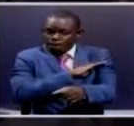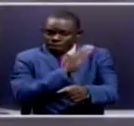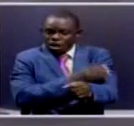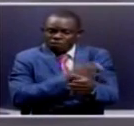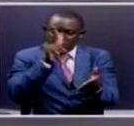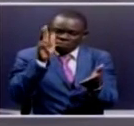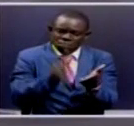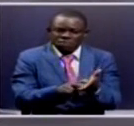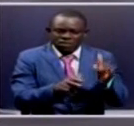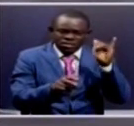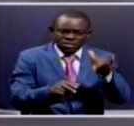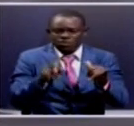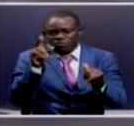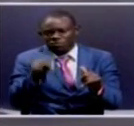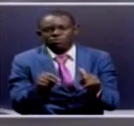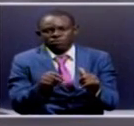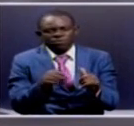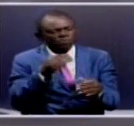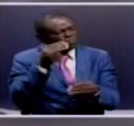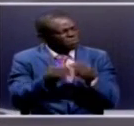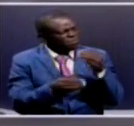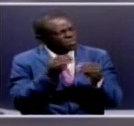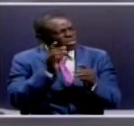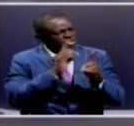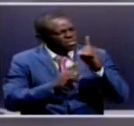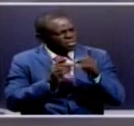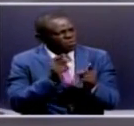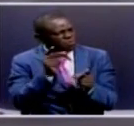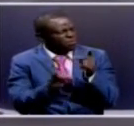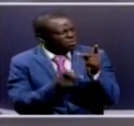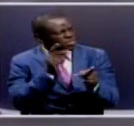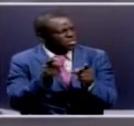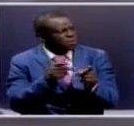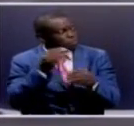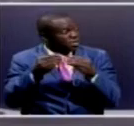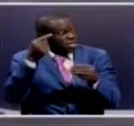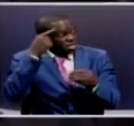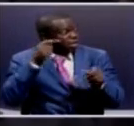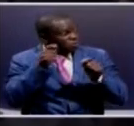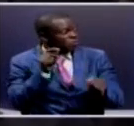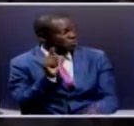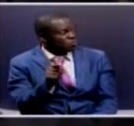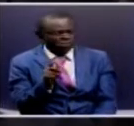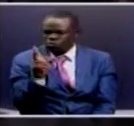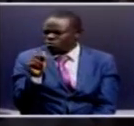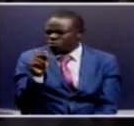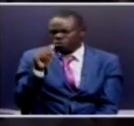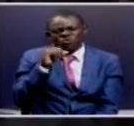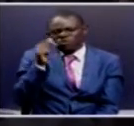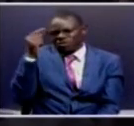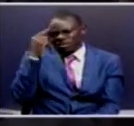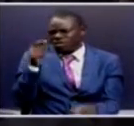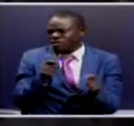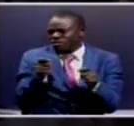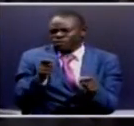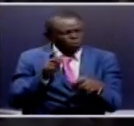being driven by the government. No ways. That's not the point. The chairperson is being appointed by the government. No, but you know, what about the ratification? Why are